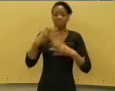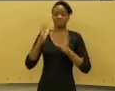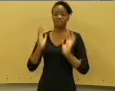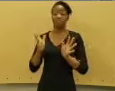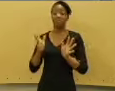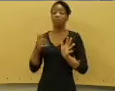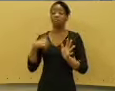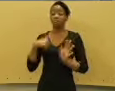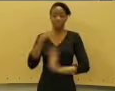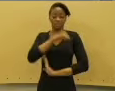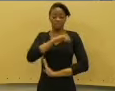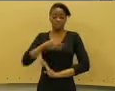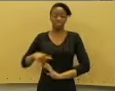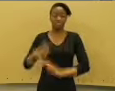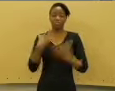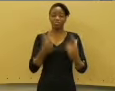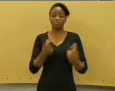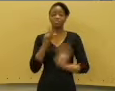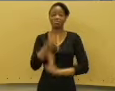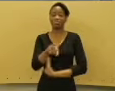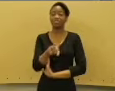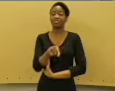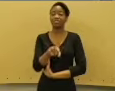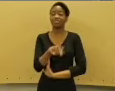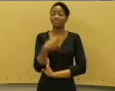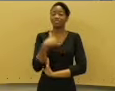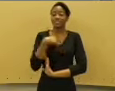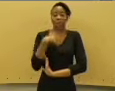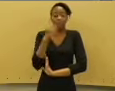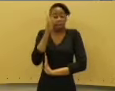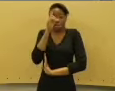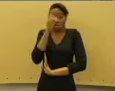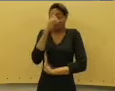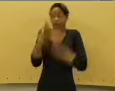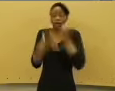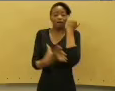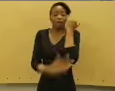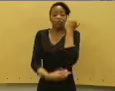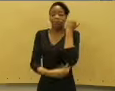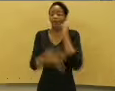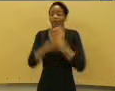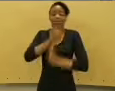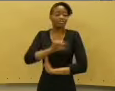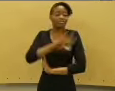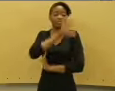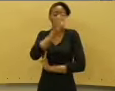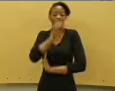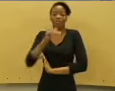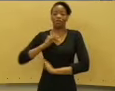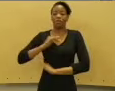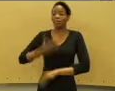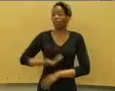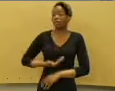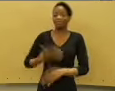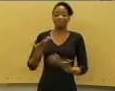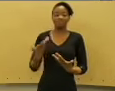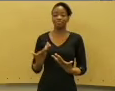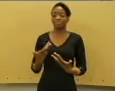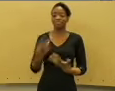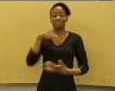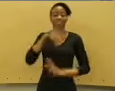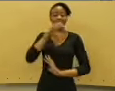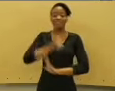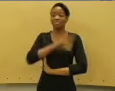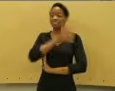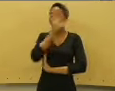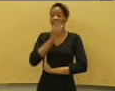surgery. And as a poor Black South African woman, as a disabled Black person in South Africa, being